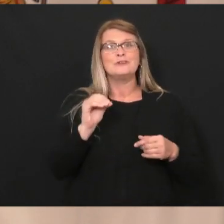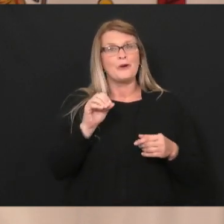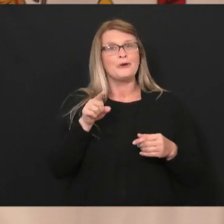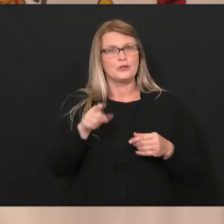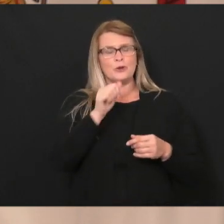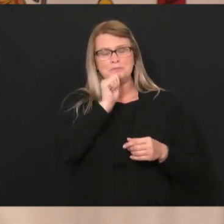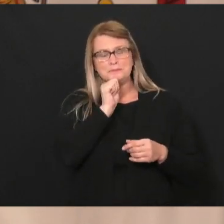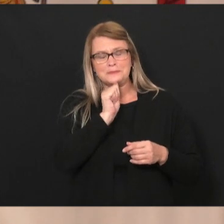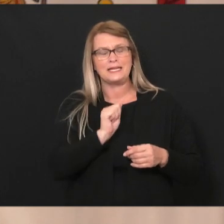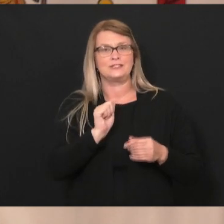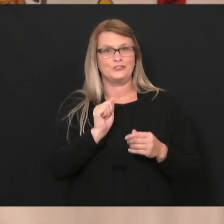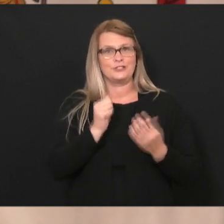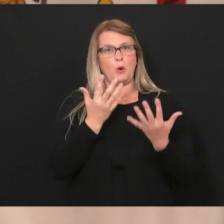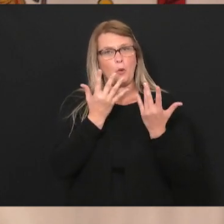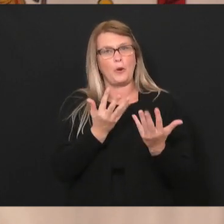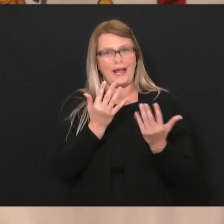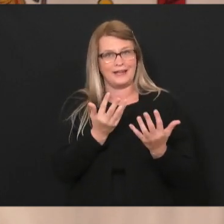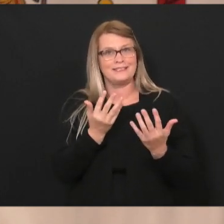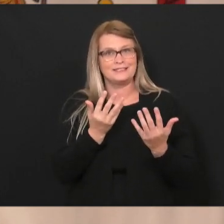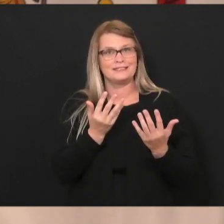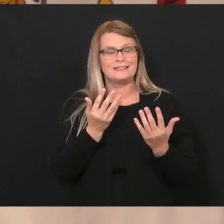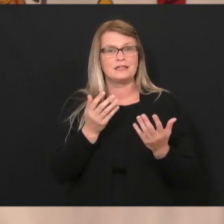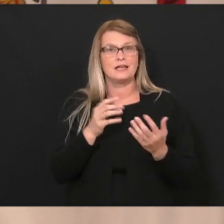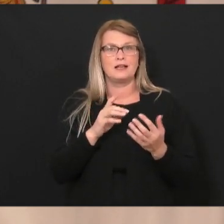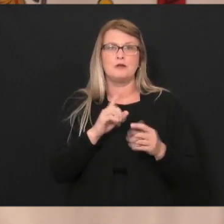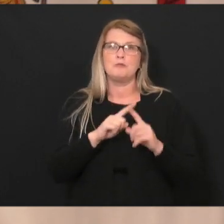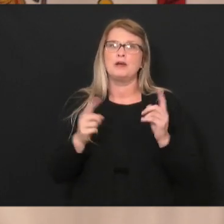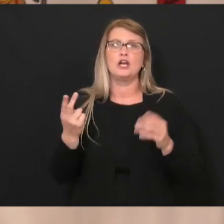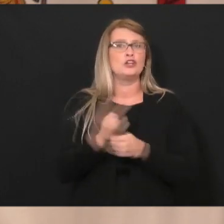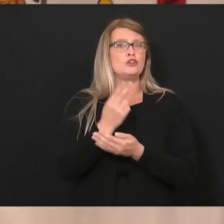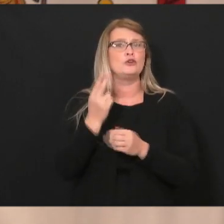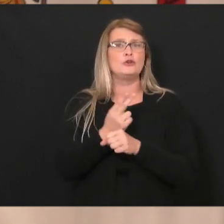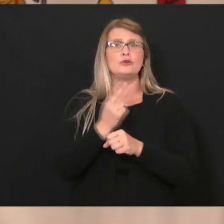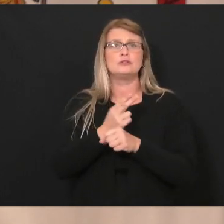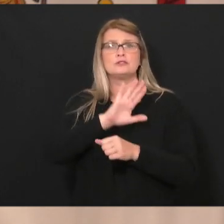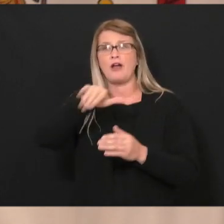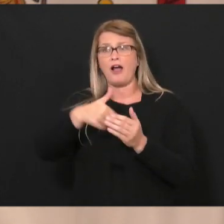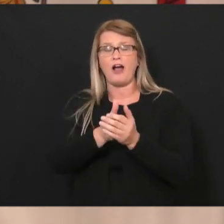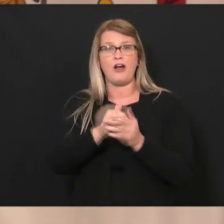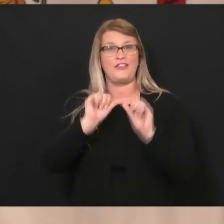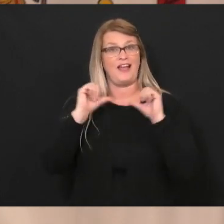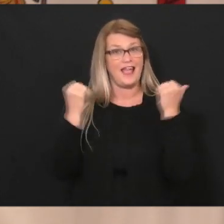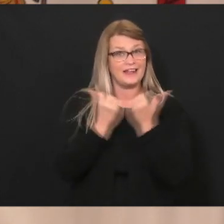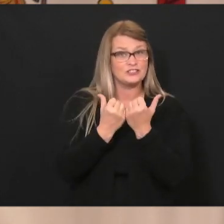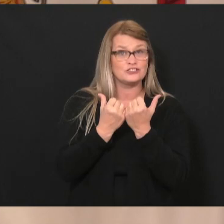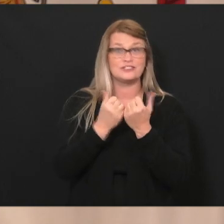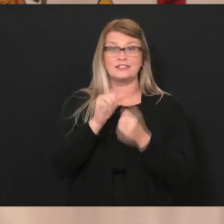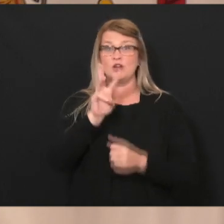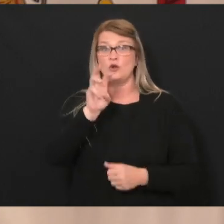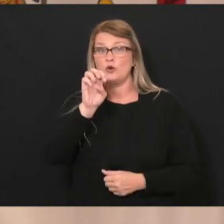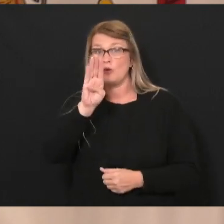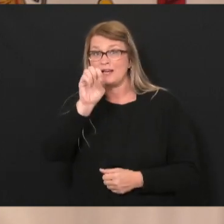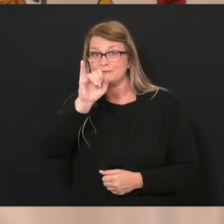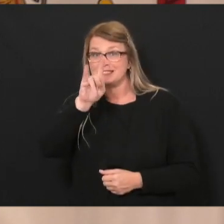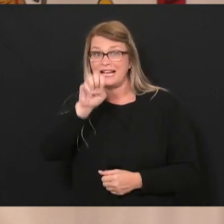be okay. But use all of our agencies and use all the